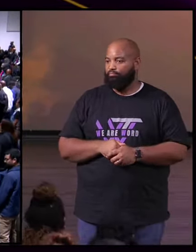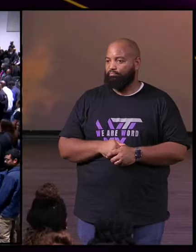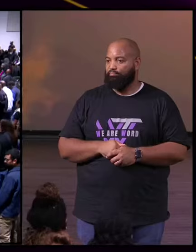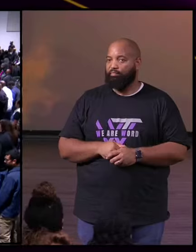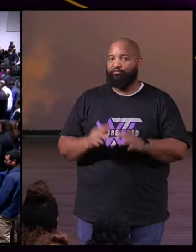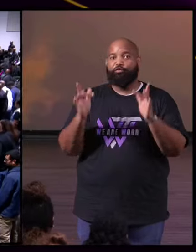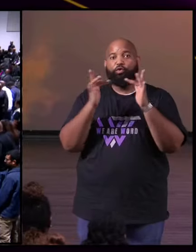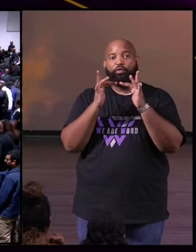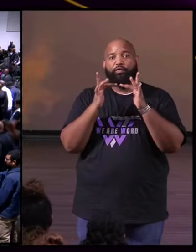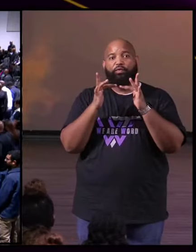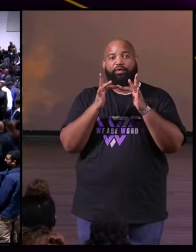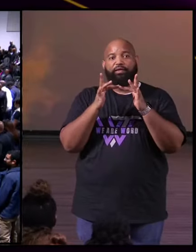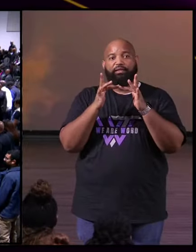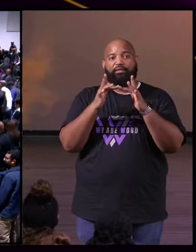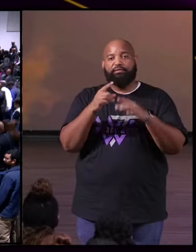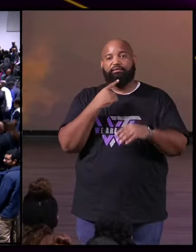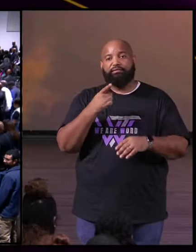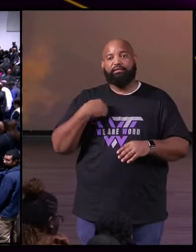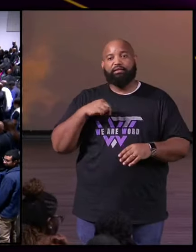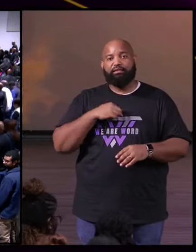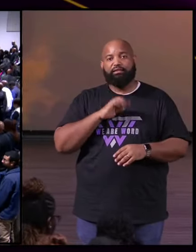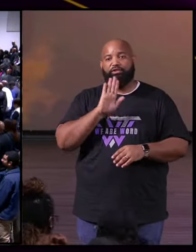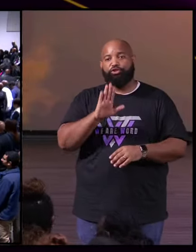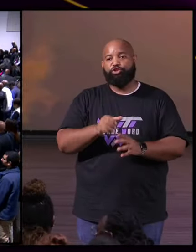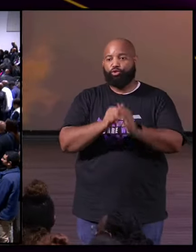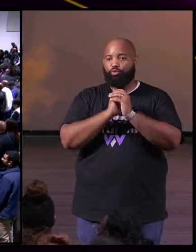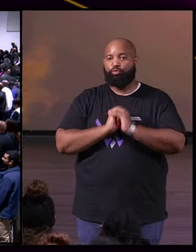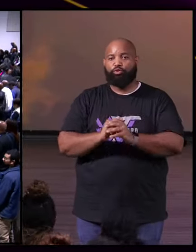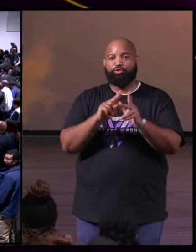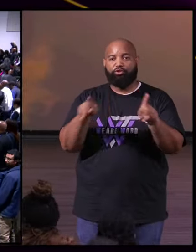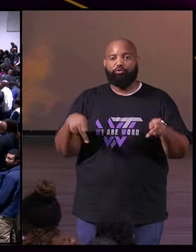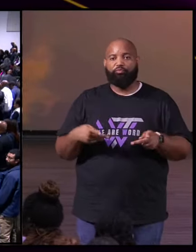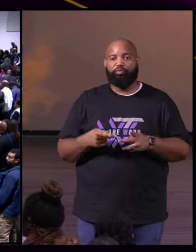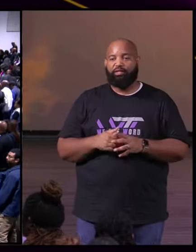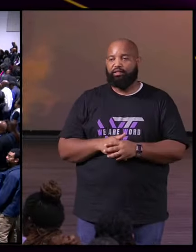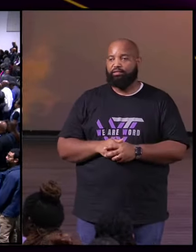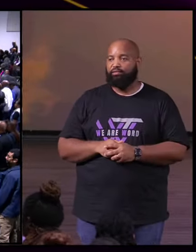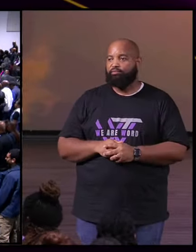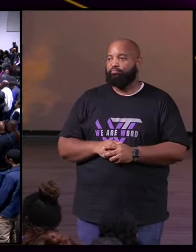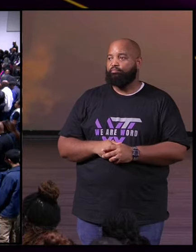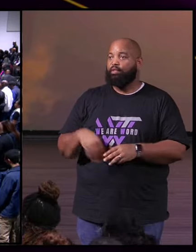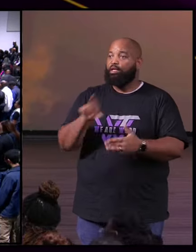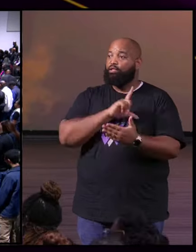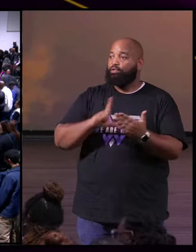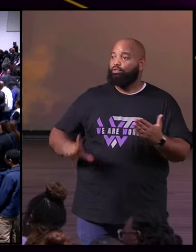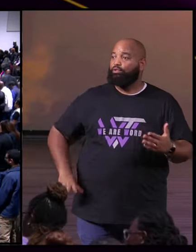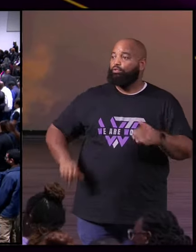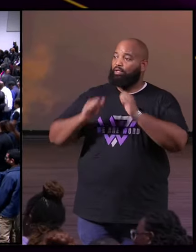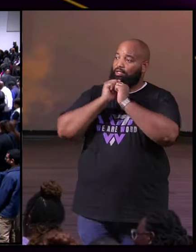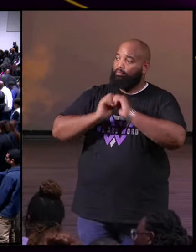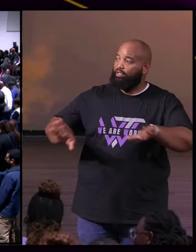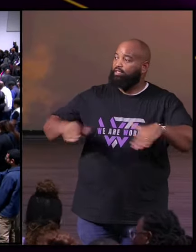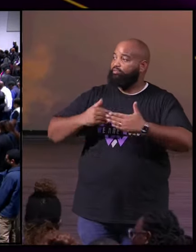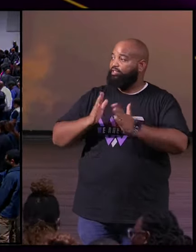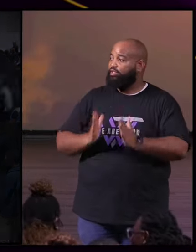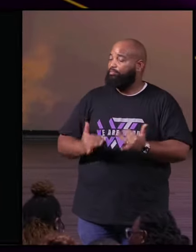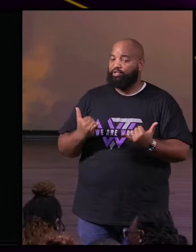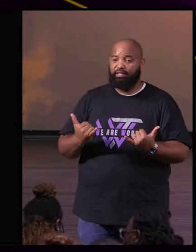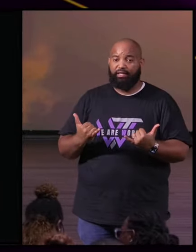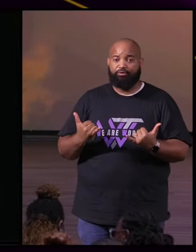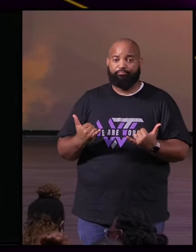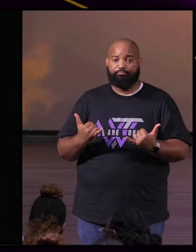you're on East City campus, let us know where you're worshiping from. Let's get ready to worship together. Lord, bless my neighbor that I'm touching right